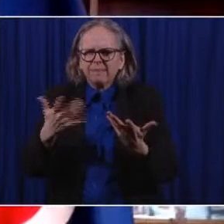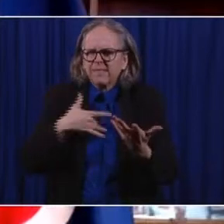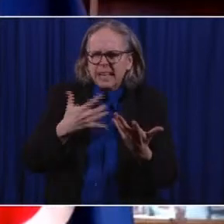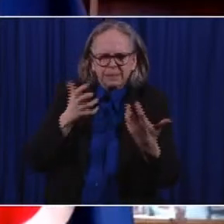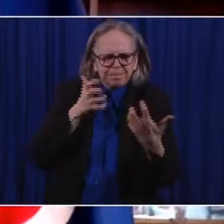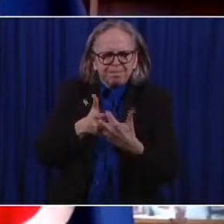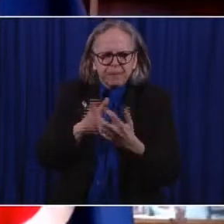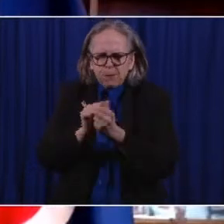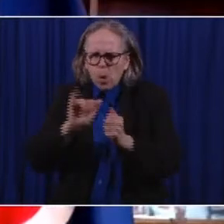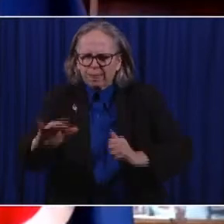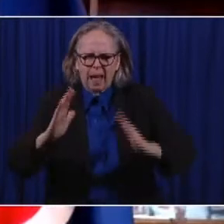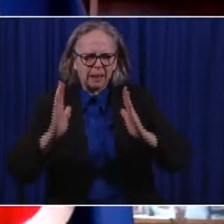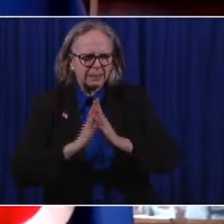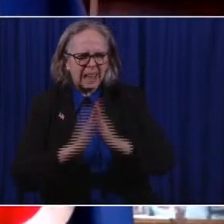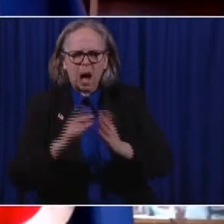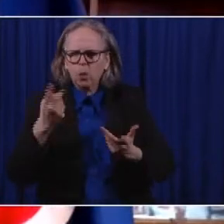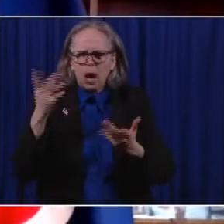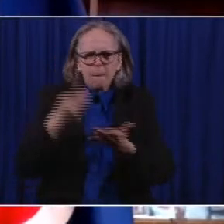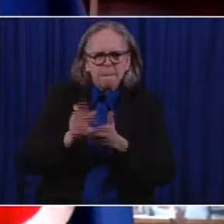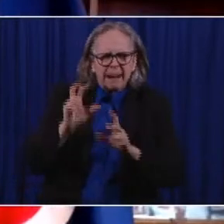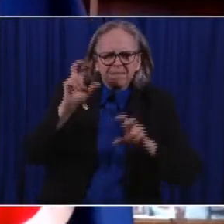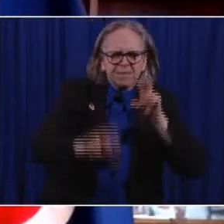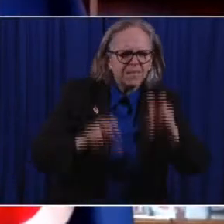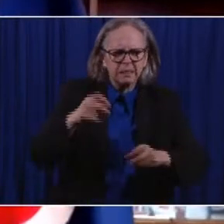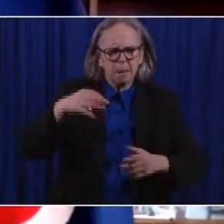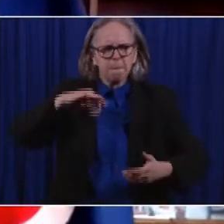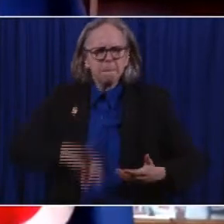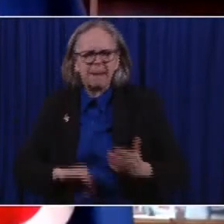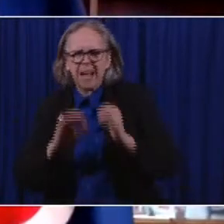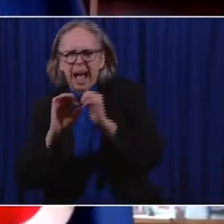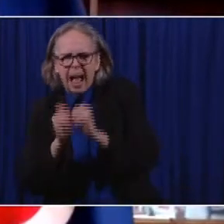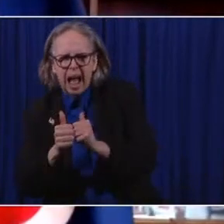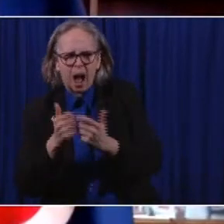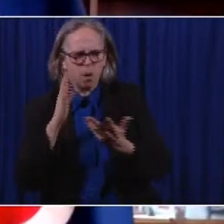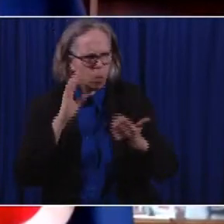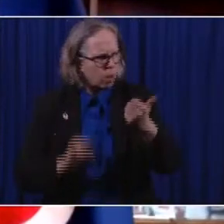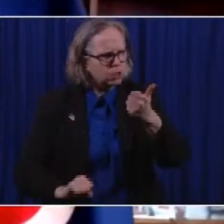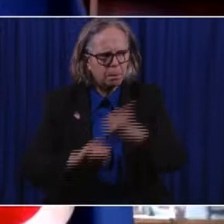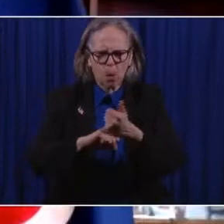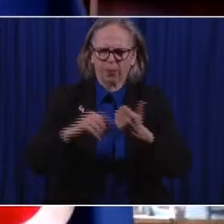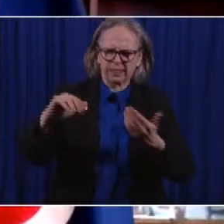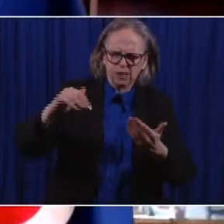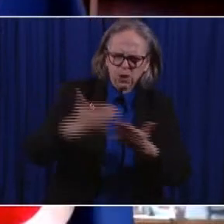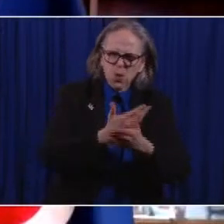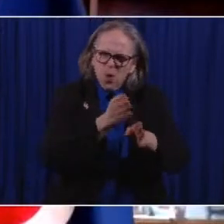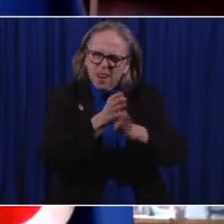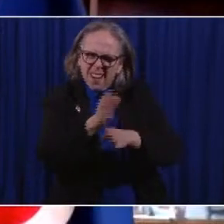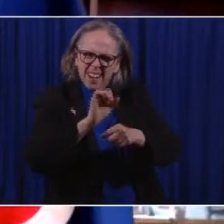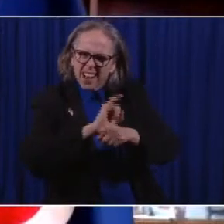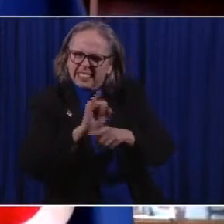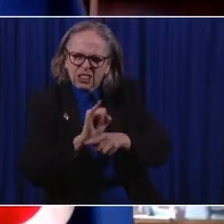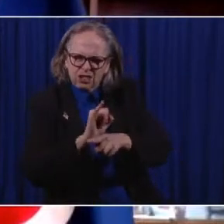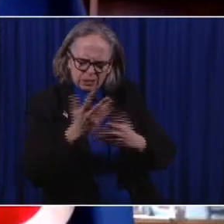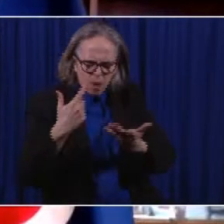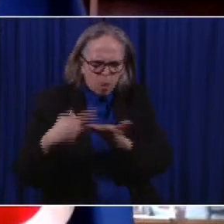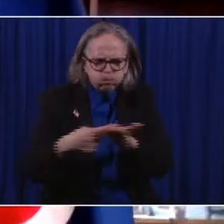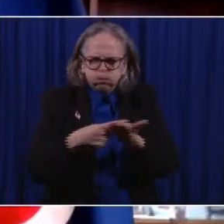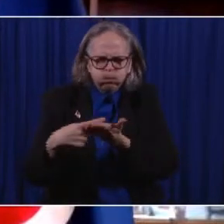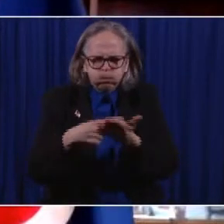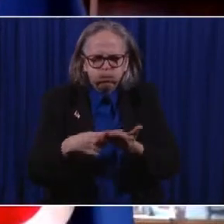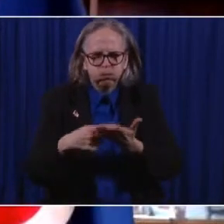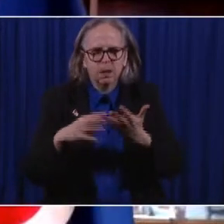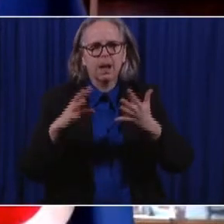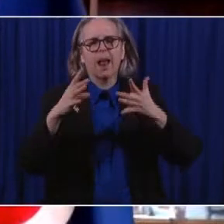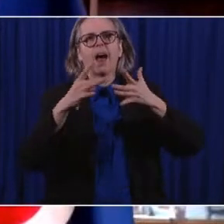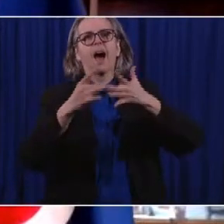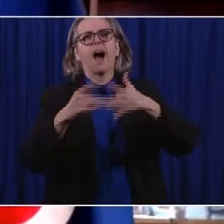make these investments so that we can jumpstart this new industry? And that collaboration results in this announcement today, and we